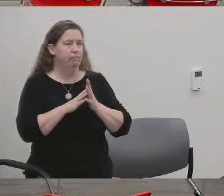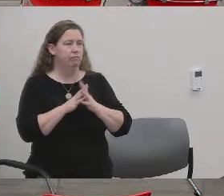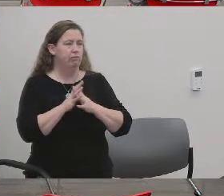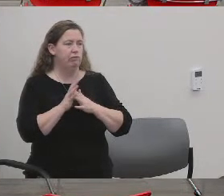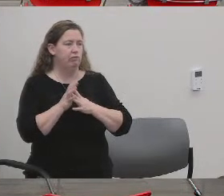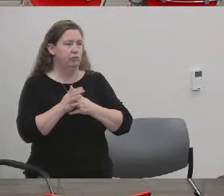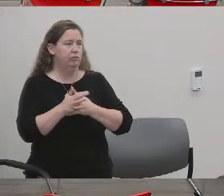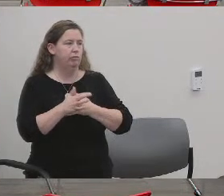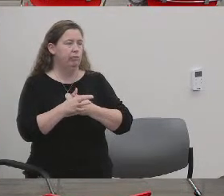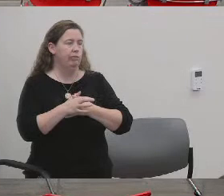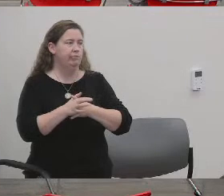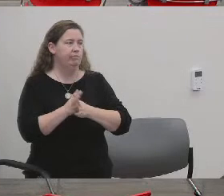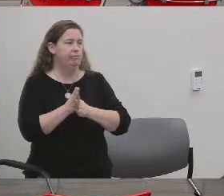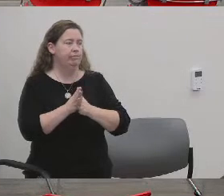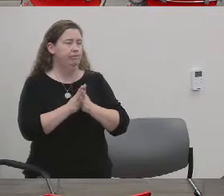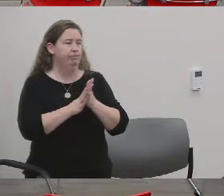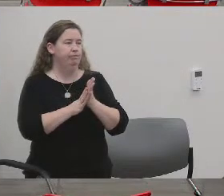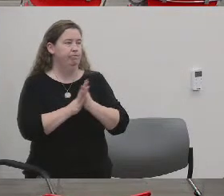Thank you.